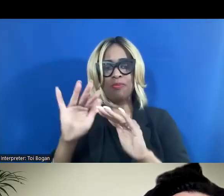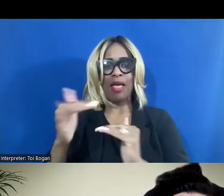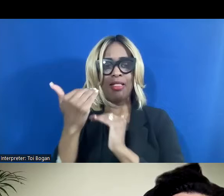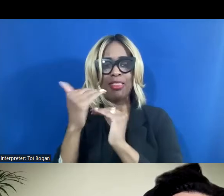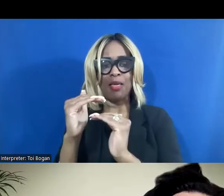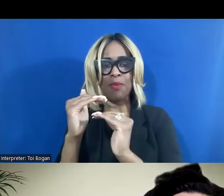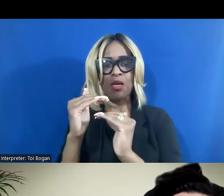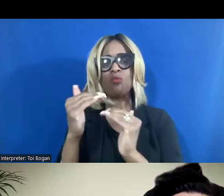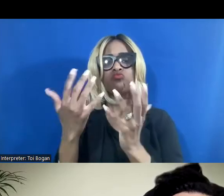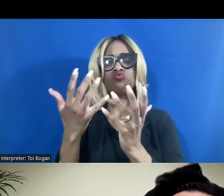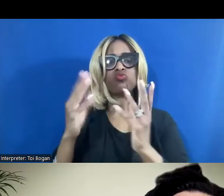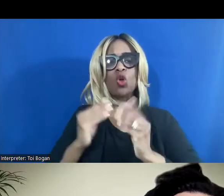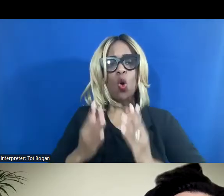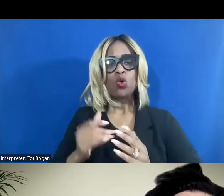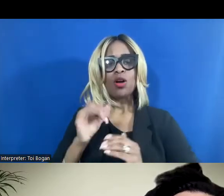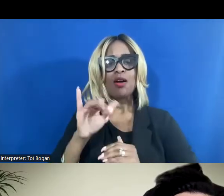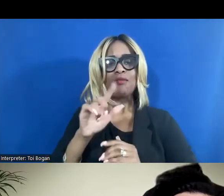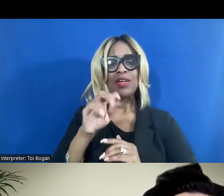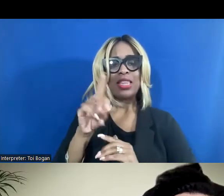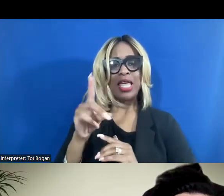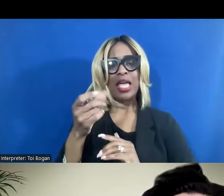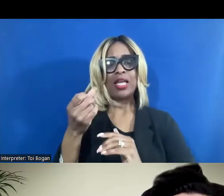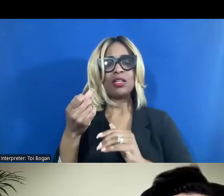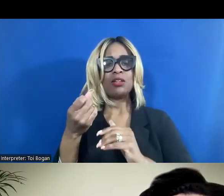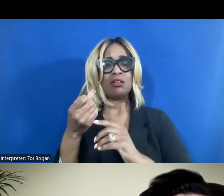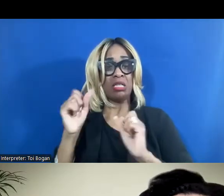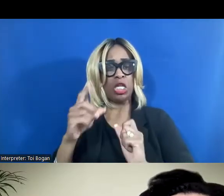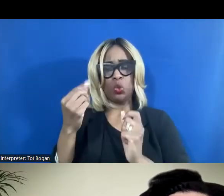of the land or lease can do with the property.